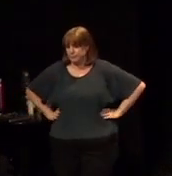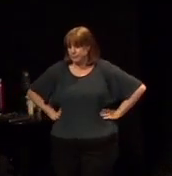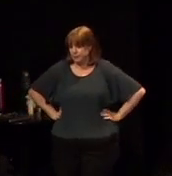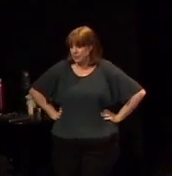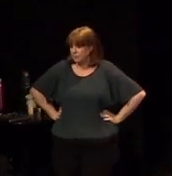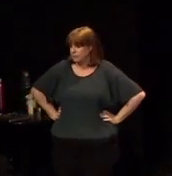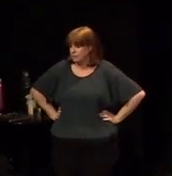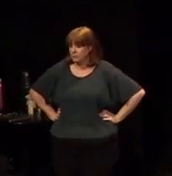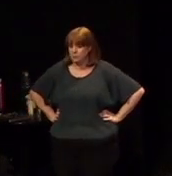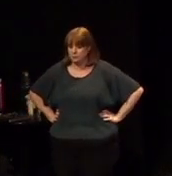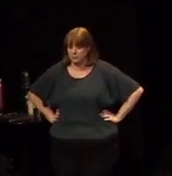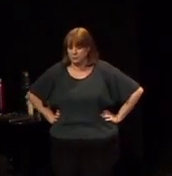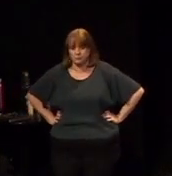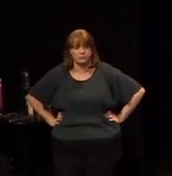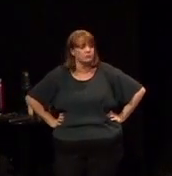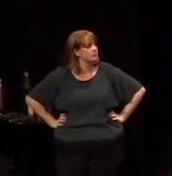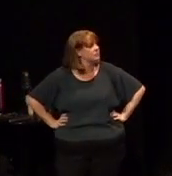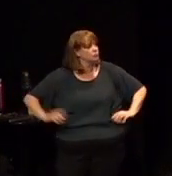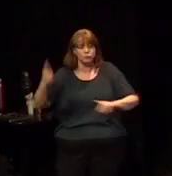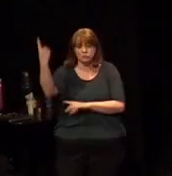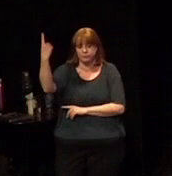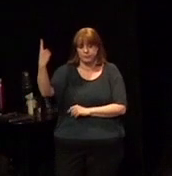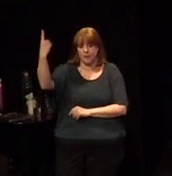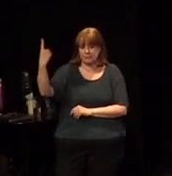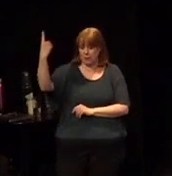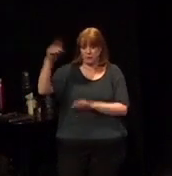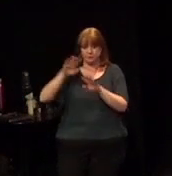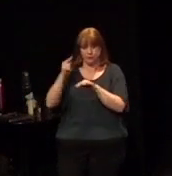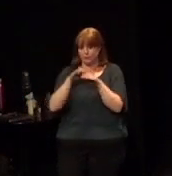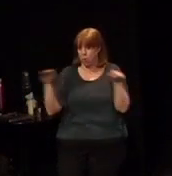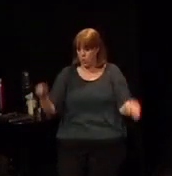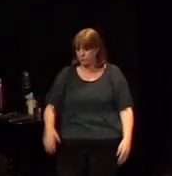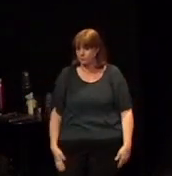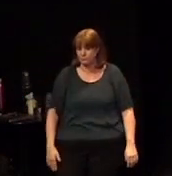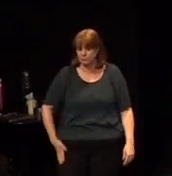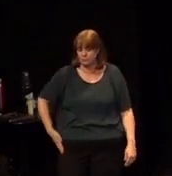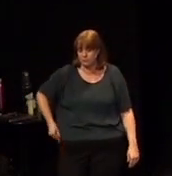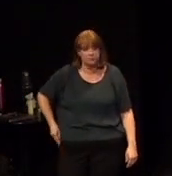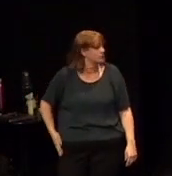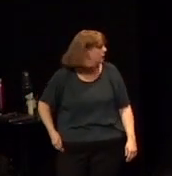Upstairs. First floor is where